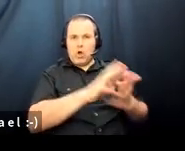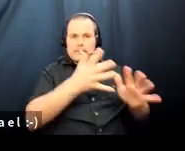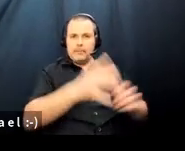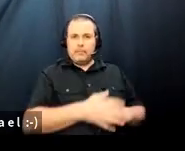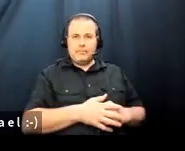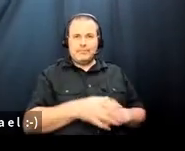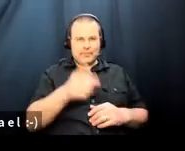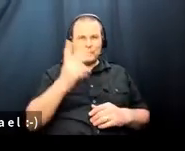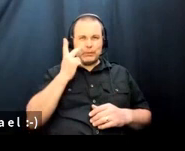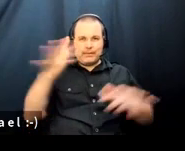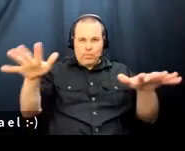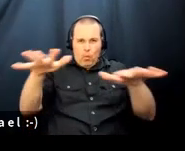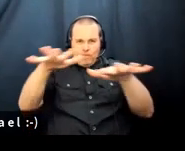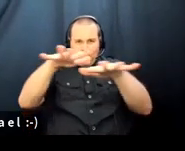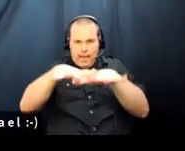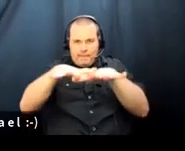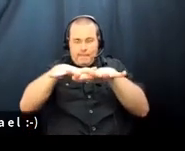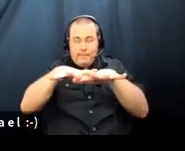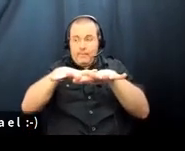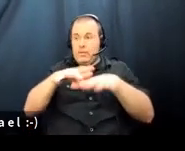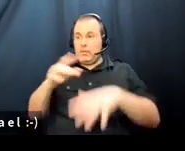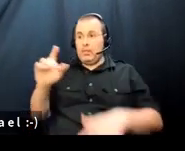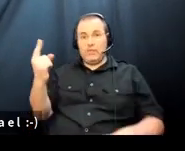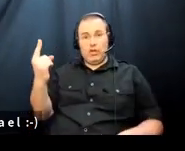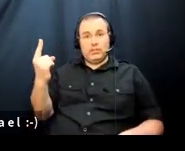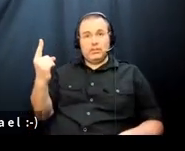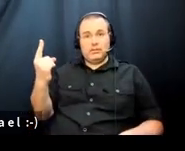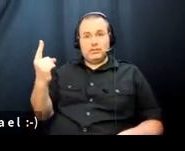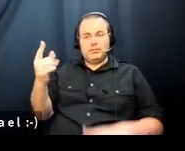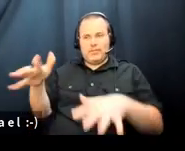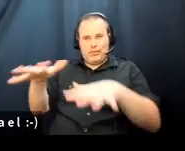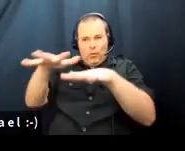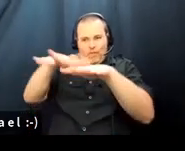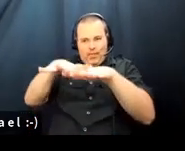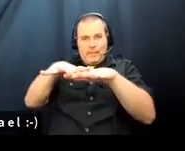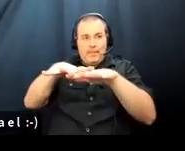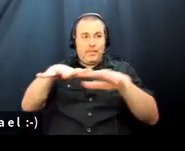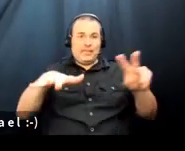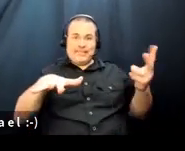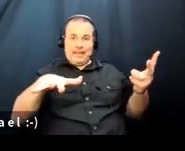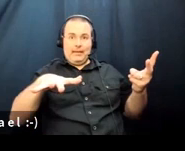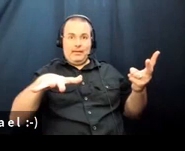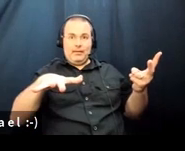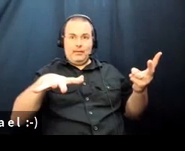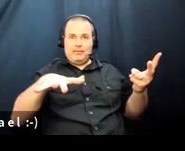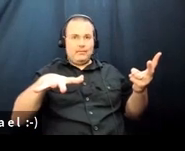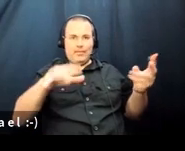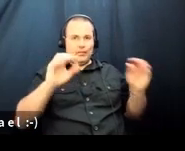Did you see the overlap? In the first area, there's overlap. In the second area, there's